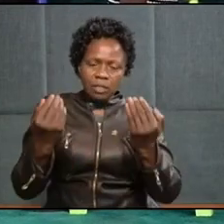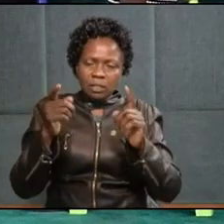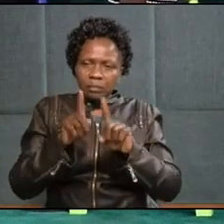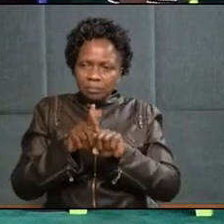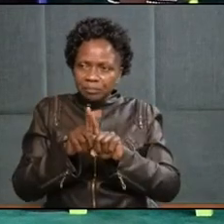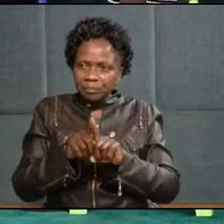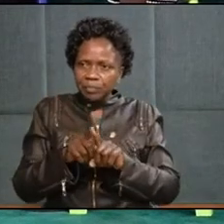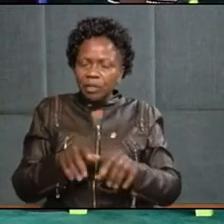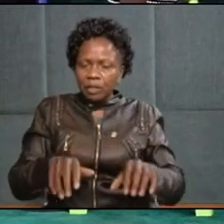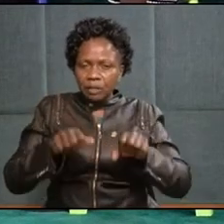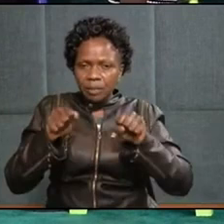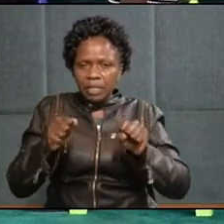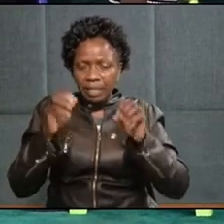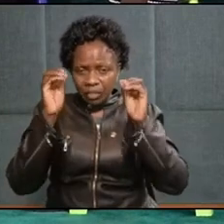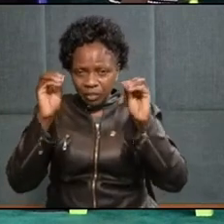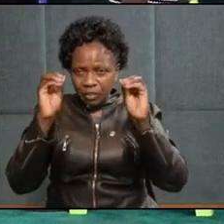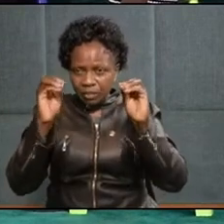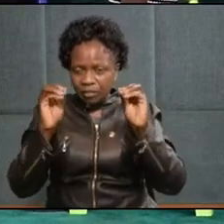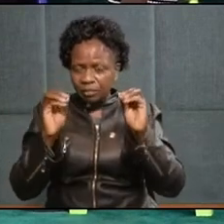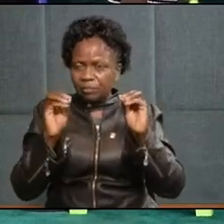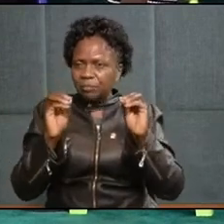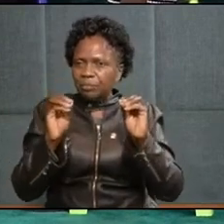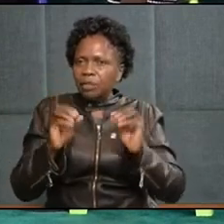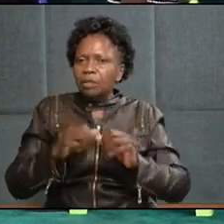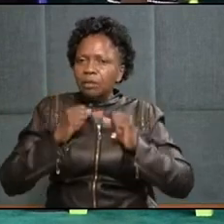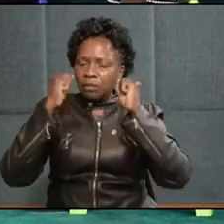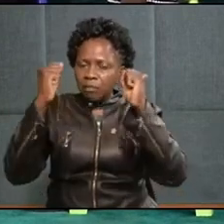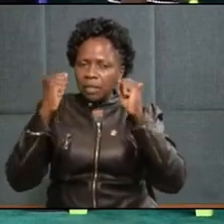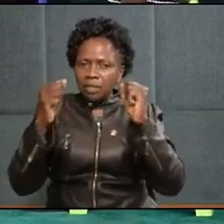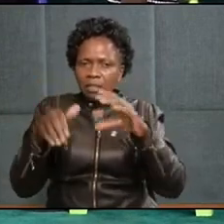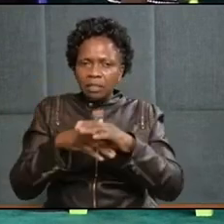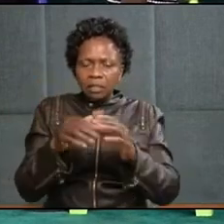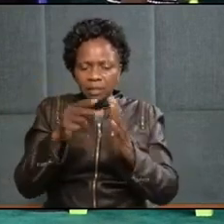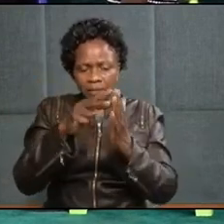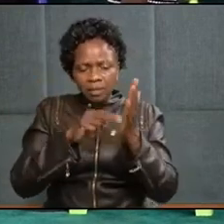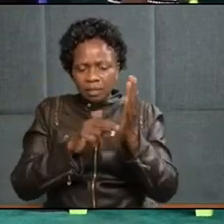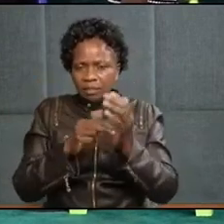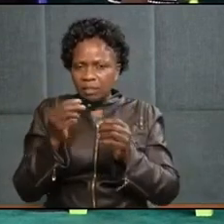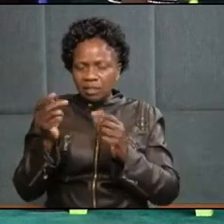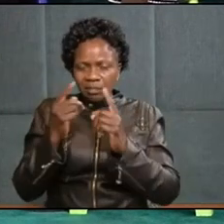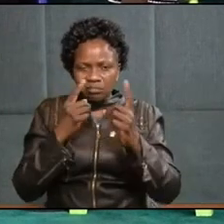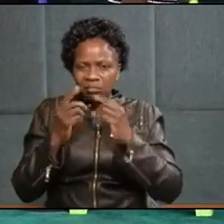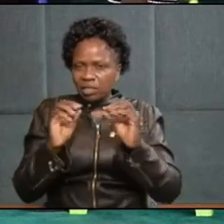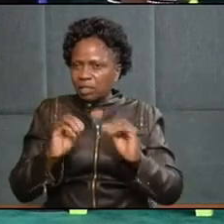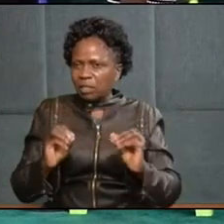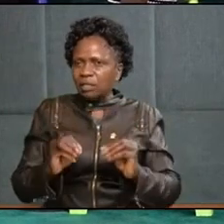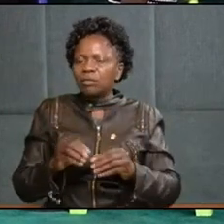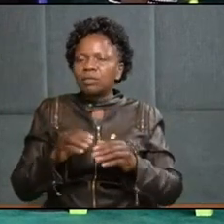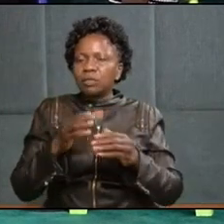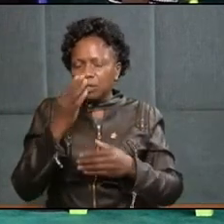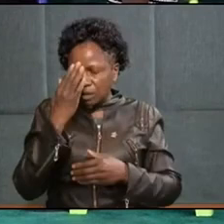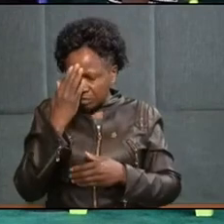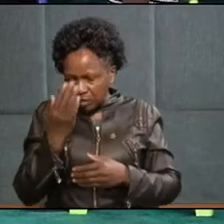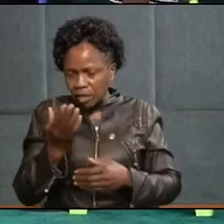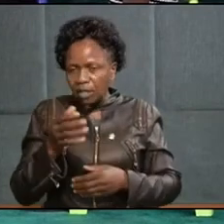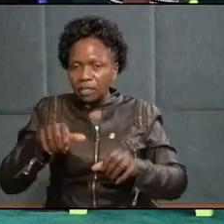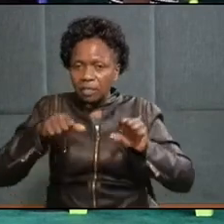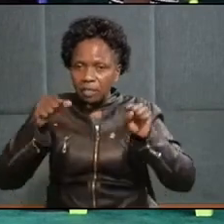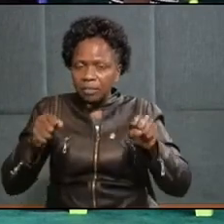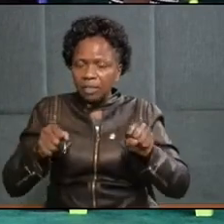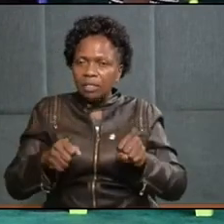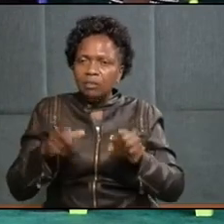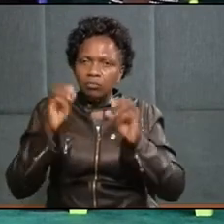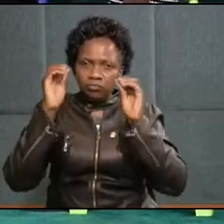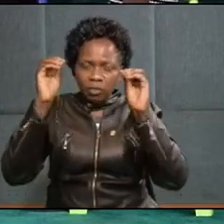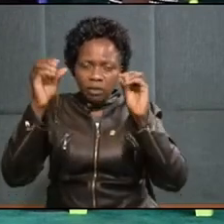he accepted the teaching. He didn't say, I'm mighty in the scriptures, you can't tell me anything. He was humble and accepted the teaching